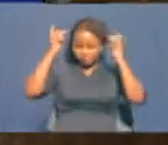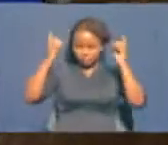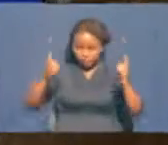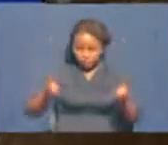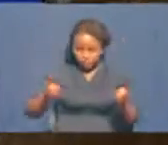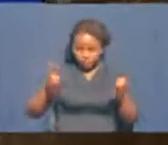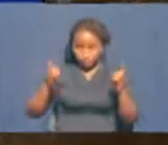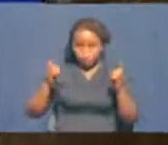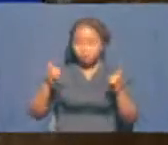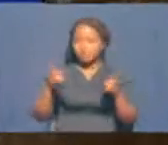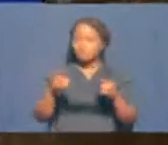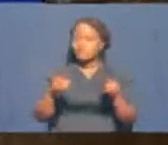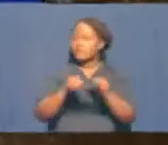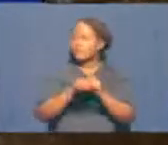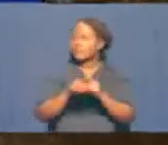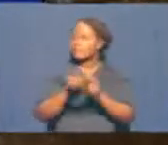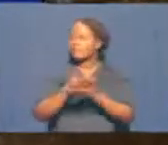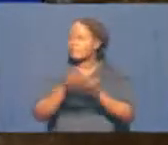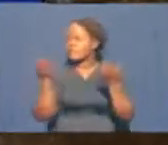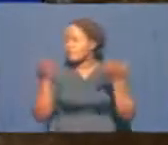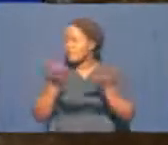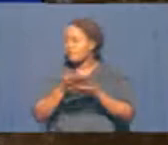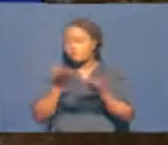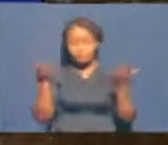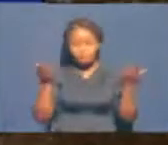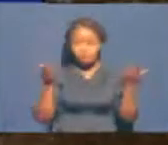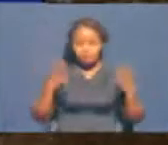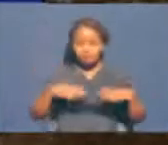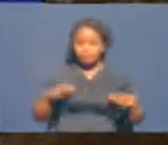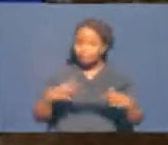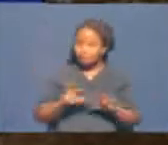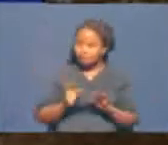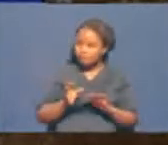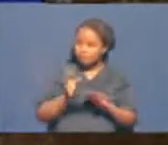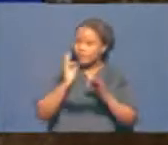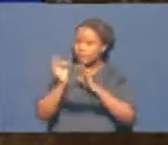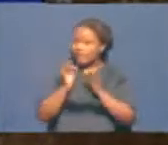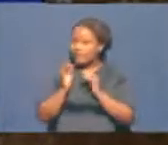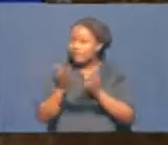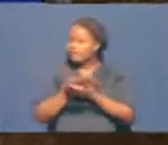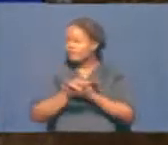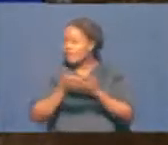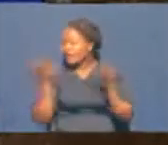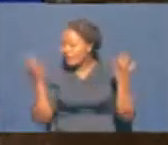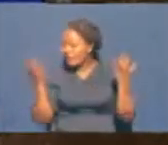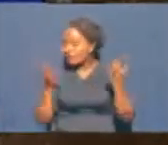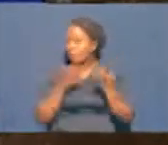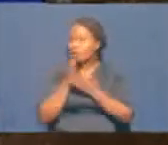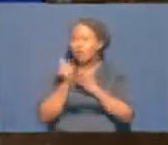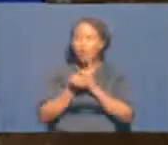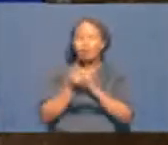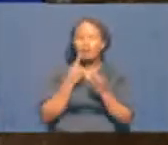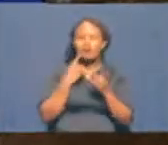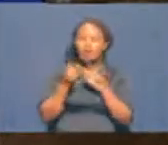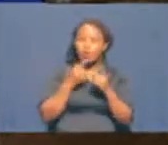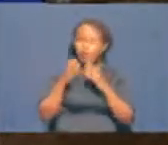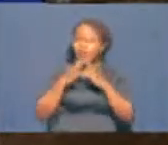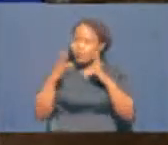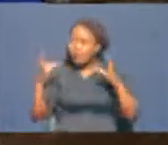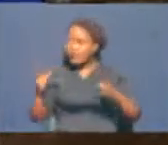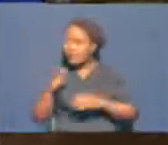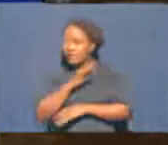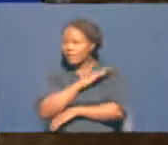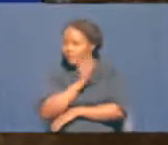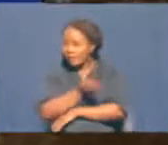like everyone else, whether they be the so-called big powers or the small